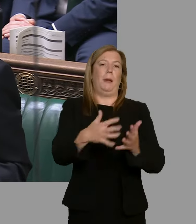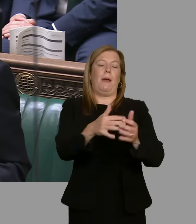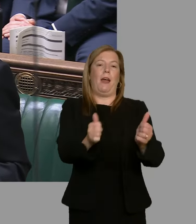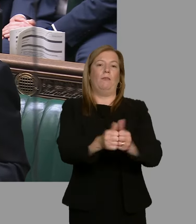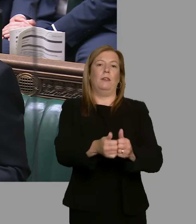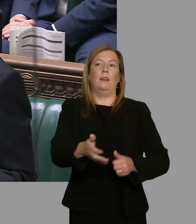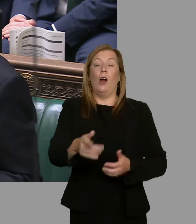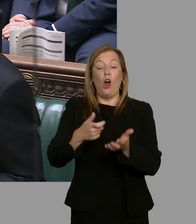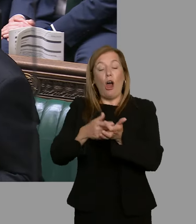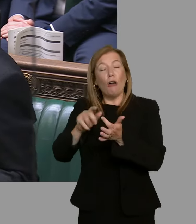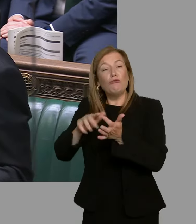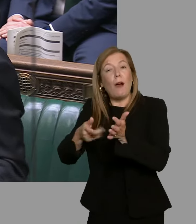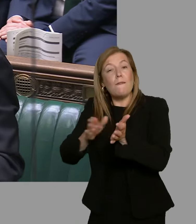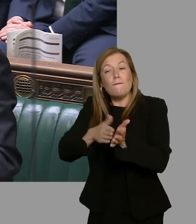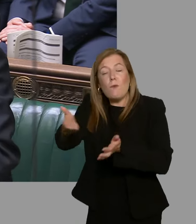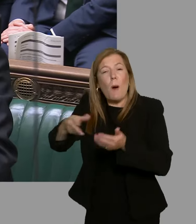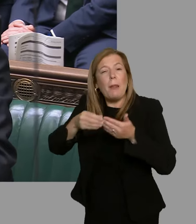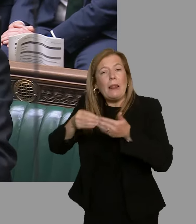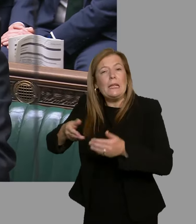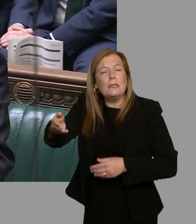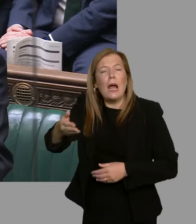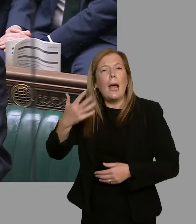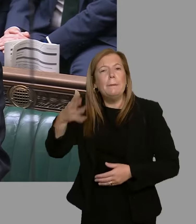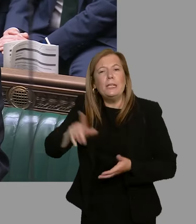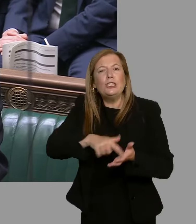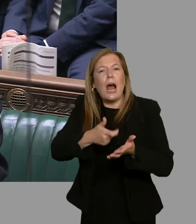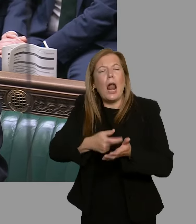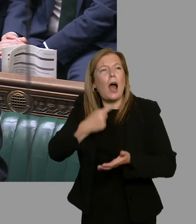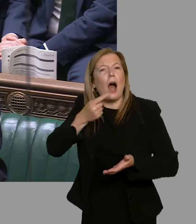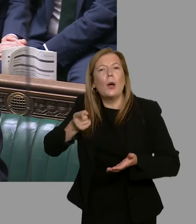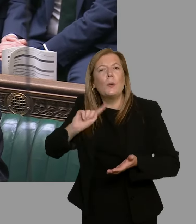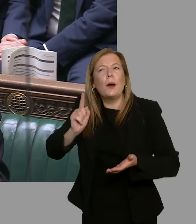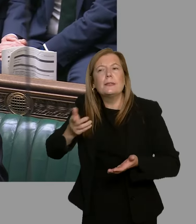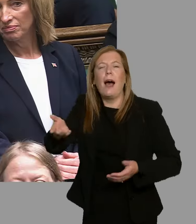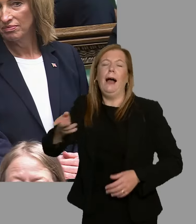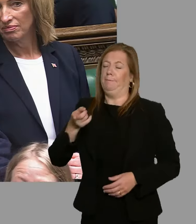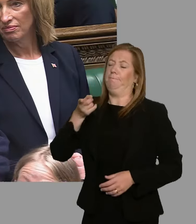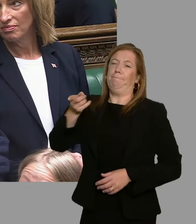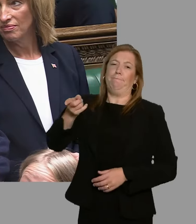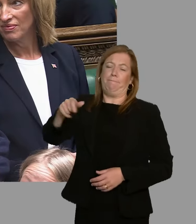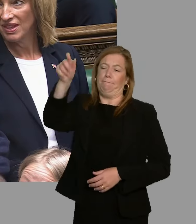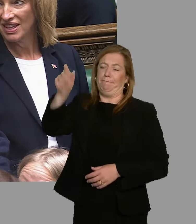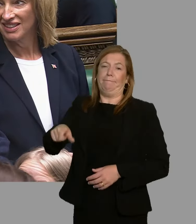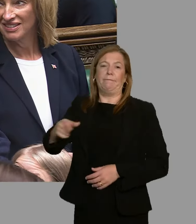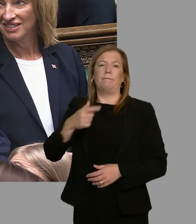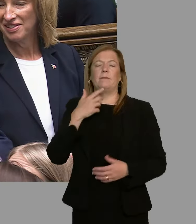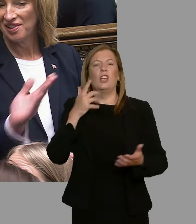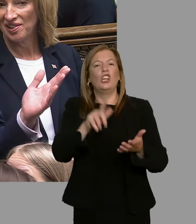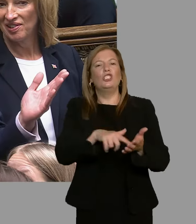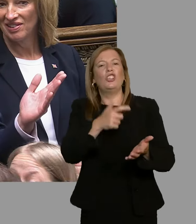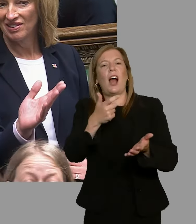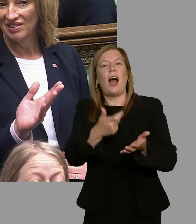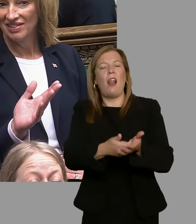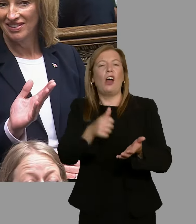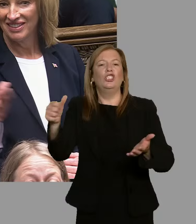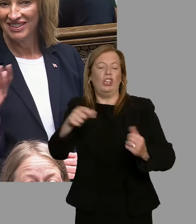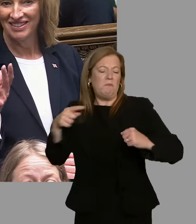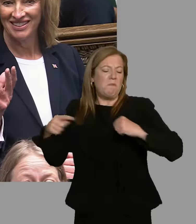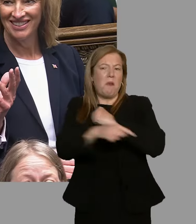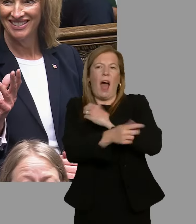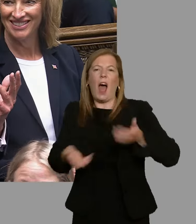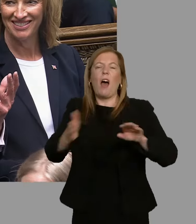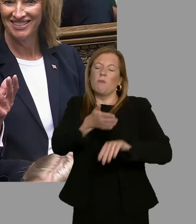about JLR? He said JLR deserves to go bust. Shame on him. Labour are striking deals in the